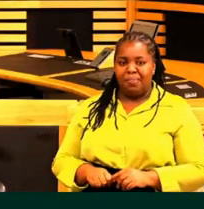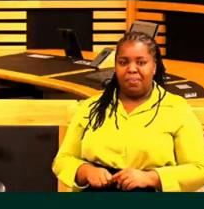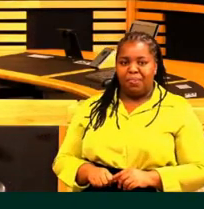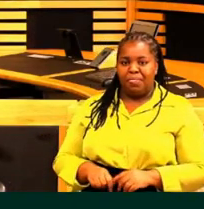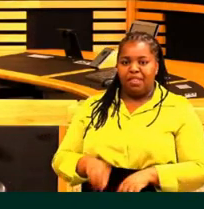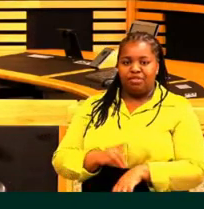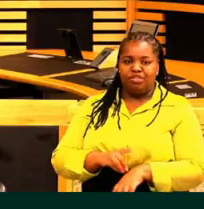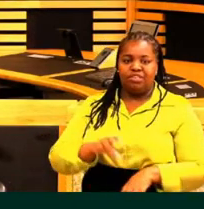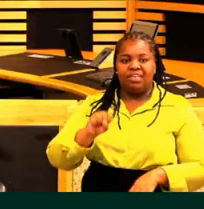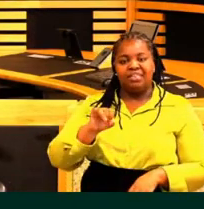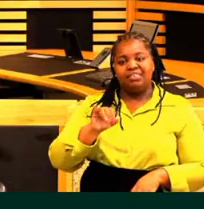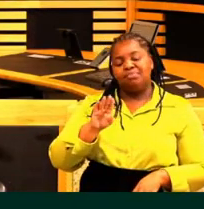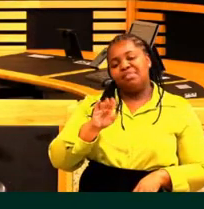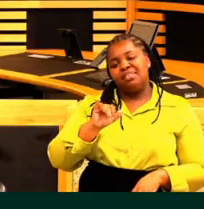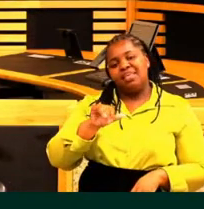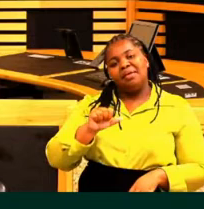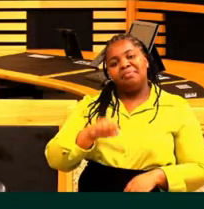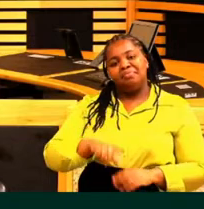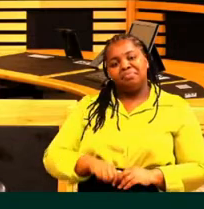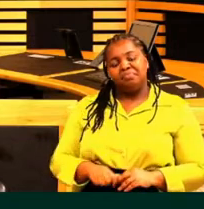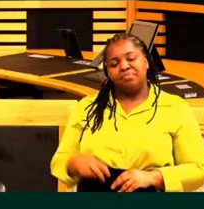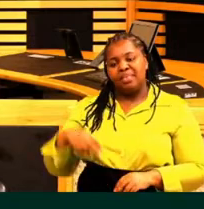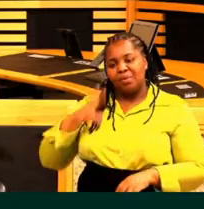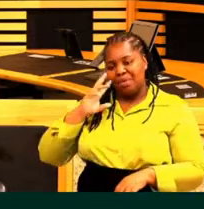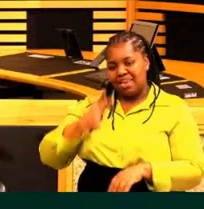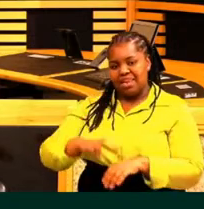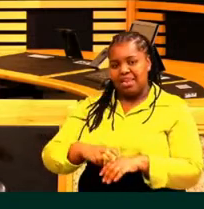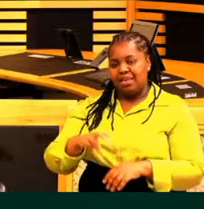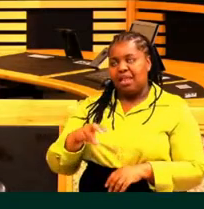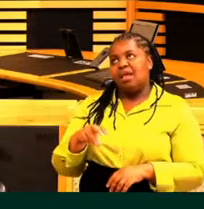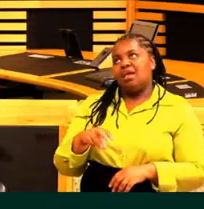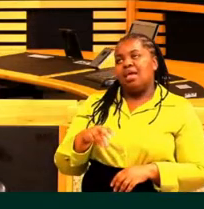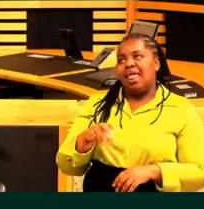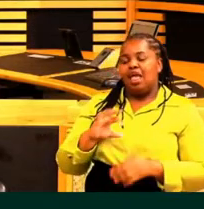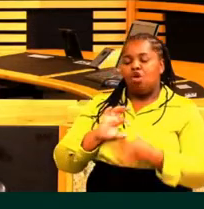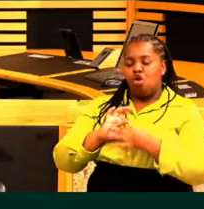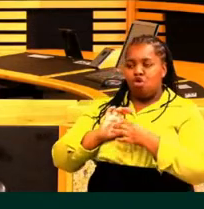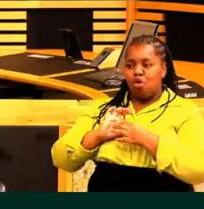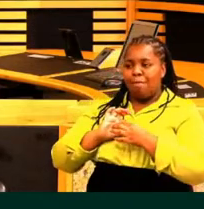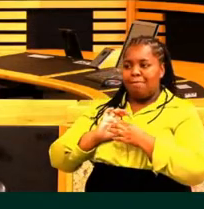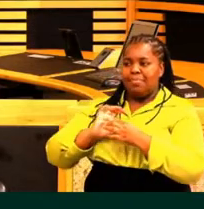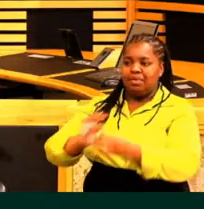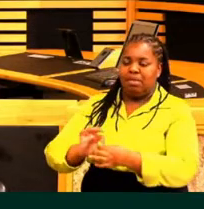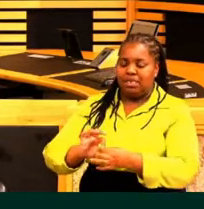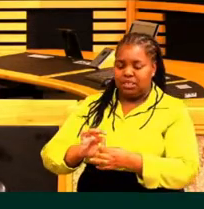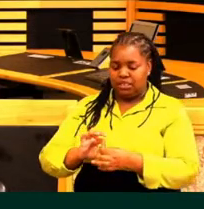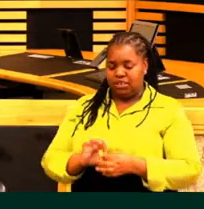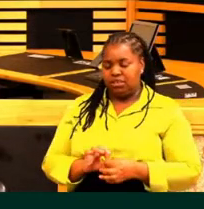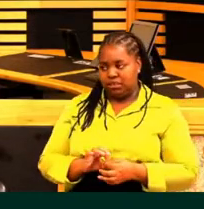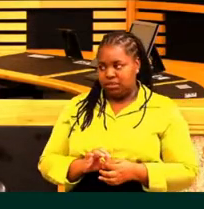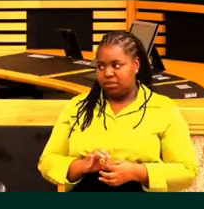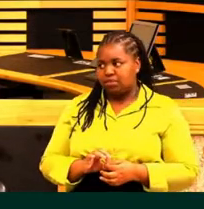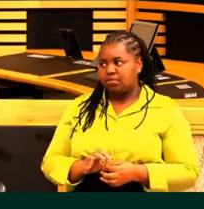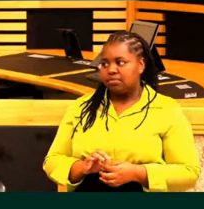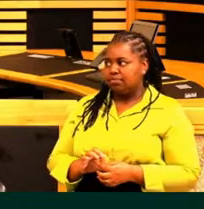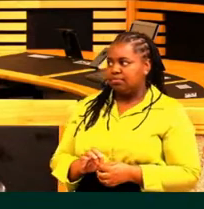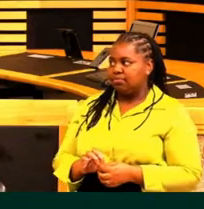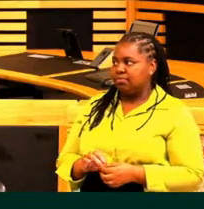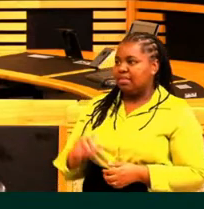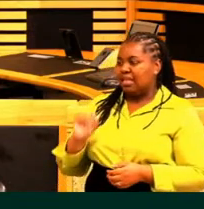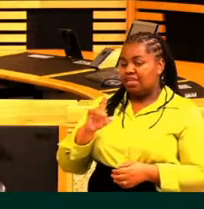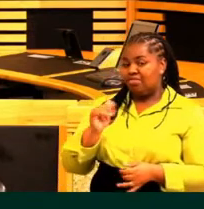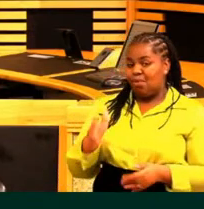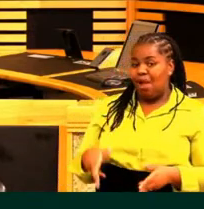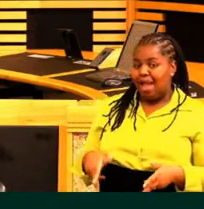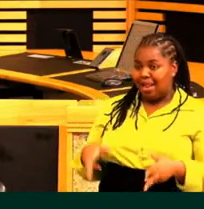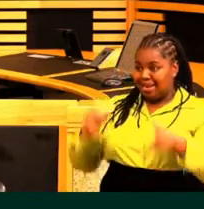we need a not just a will but a commitment and a dedication that's only how if you are listening